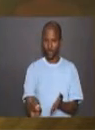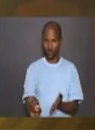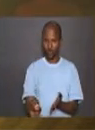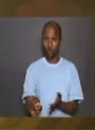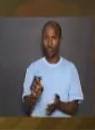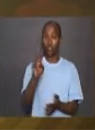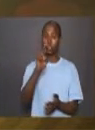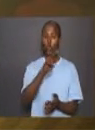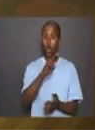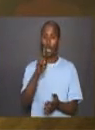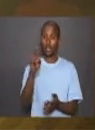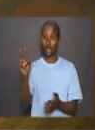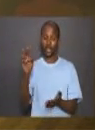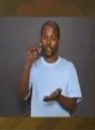of